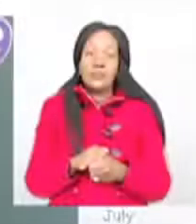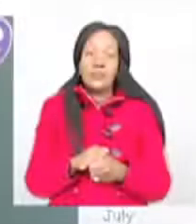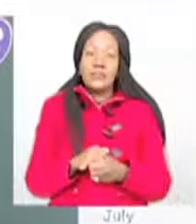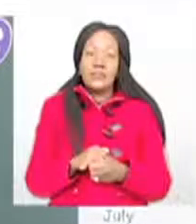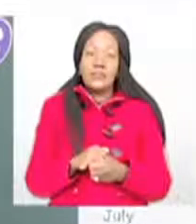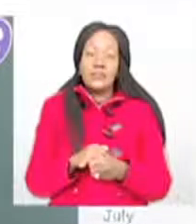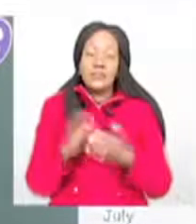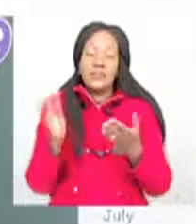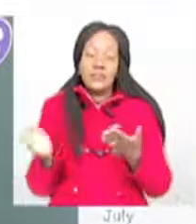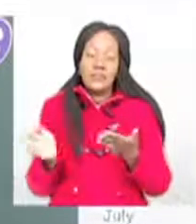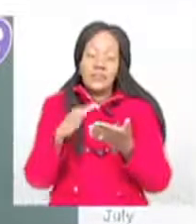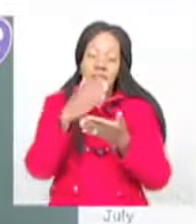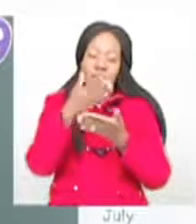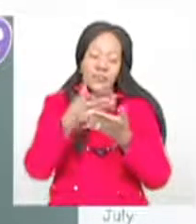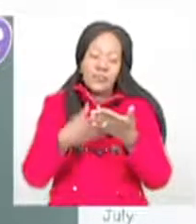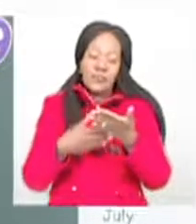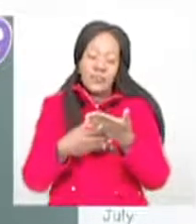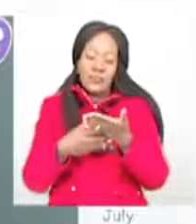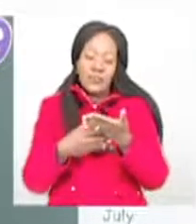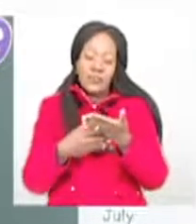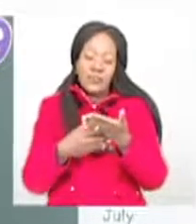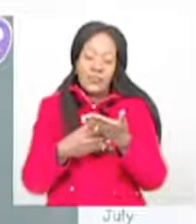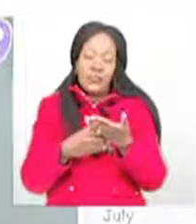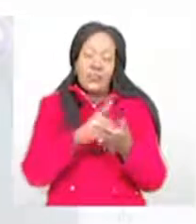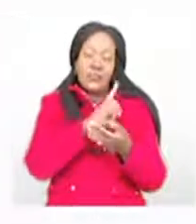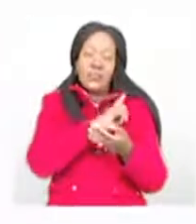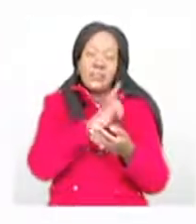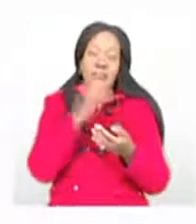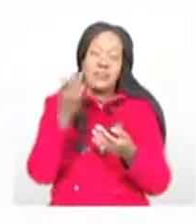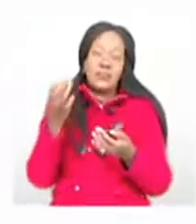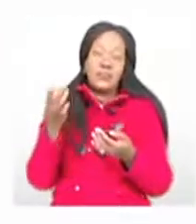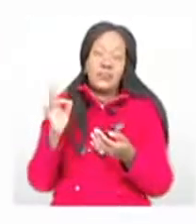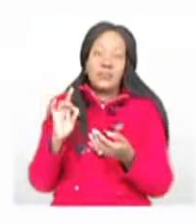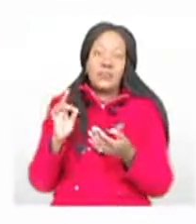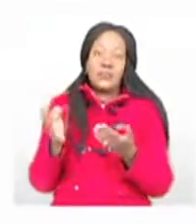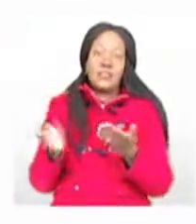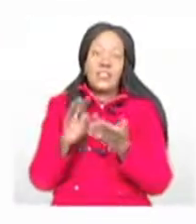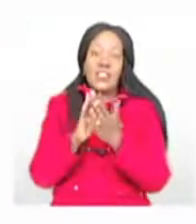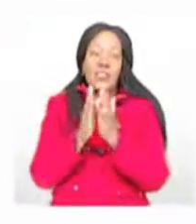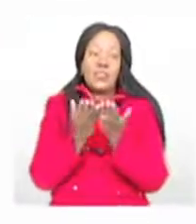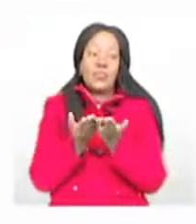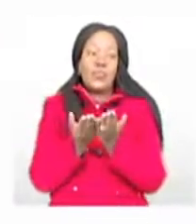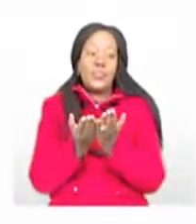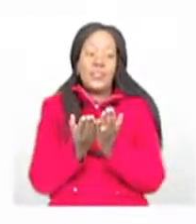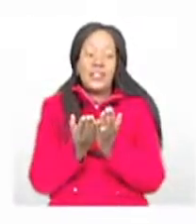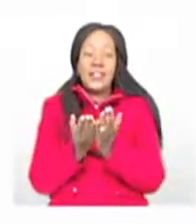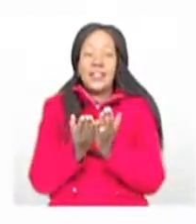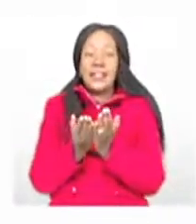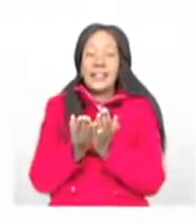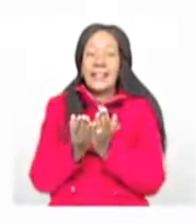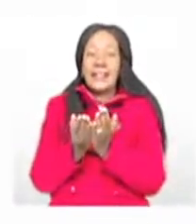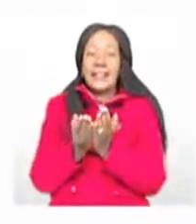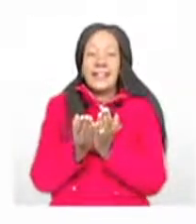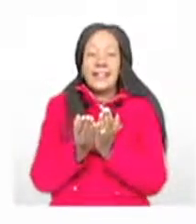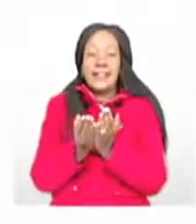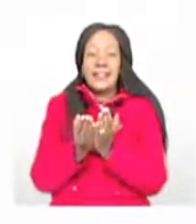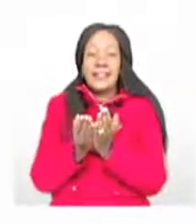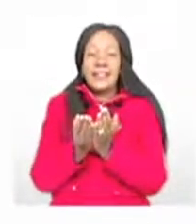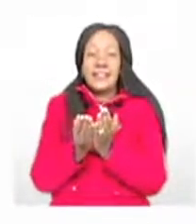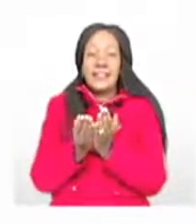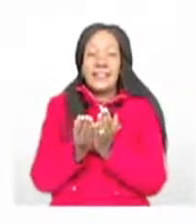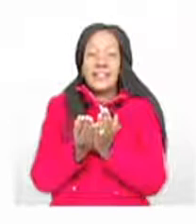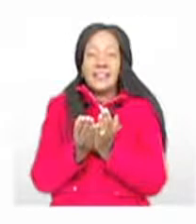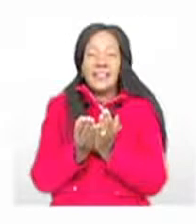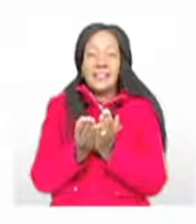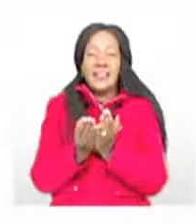Let's turn to page 18 of our booklet. On page 18, we